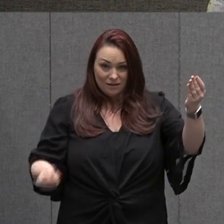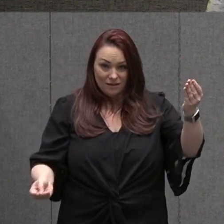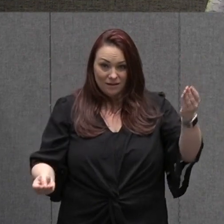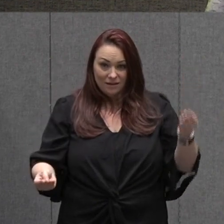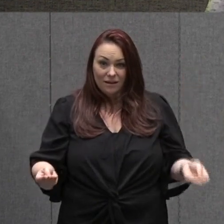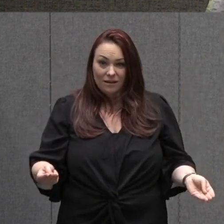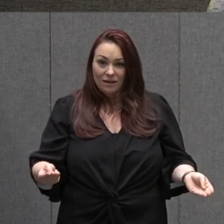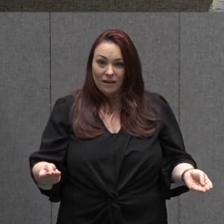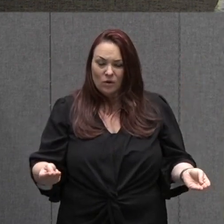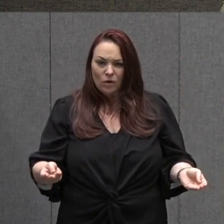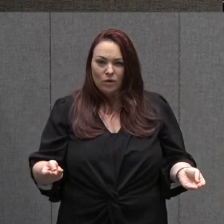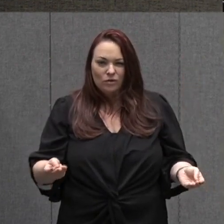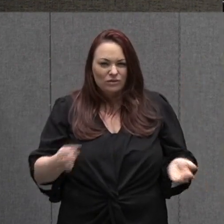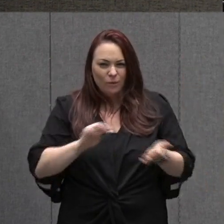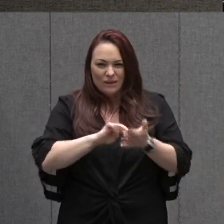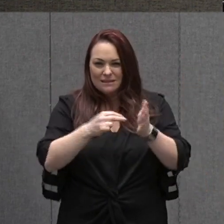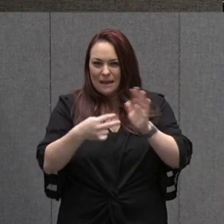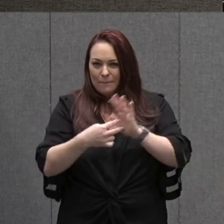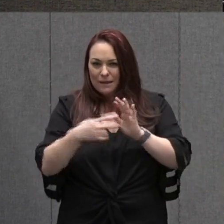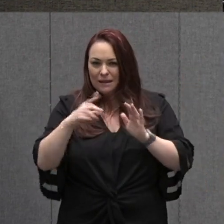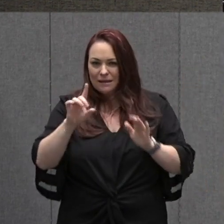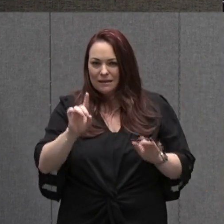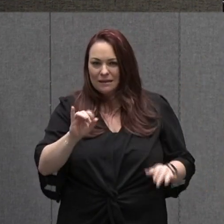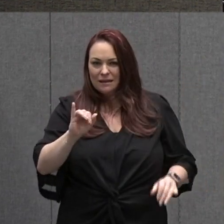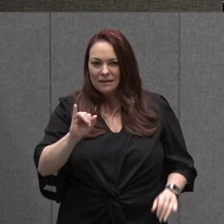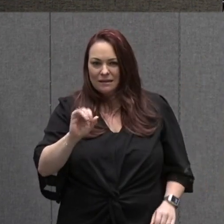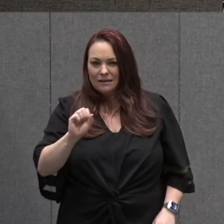So what does disperse mean?